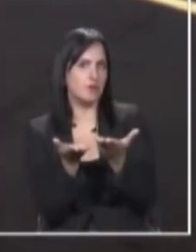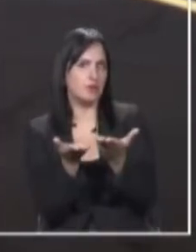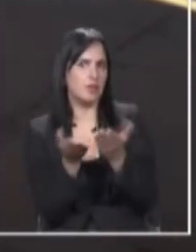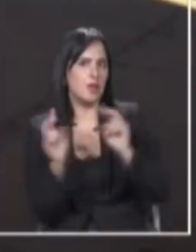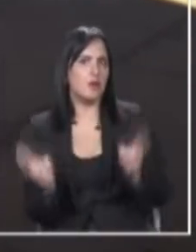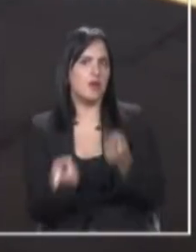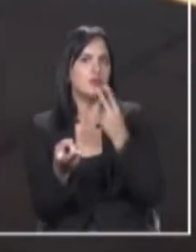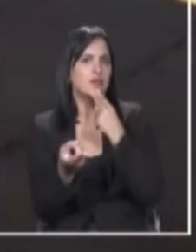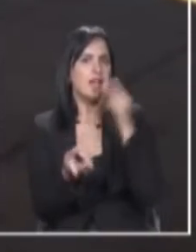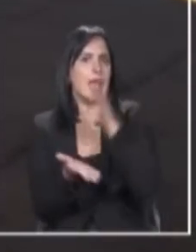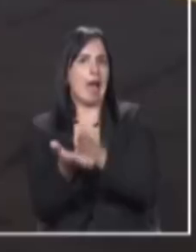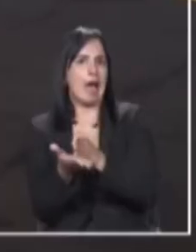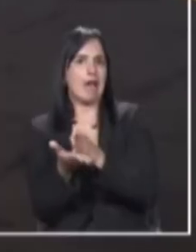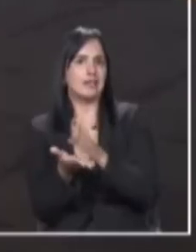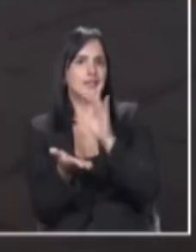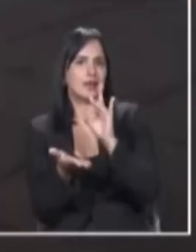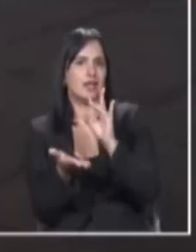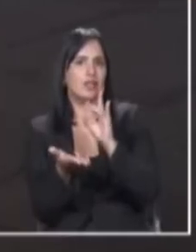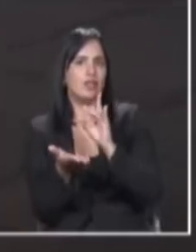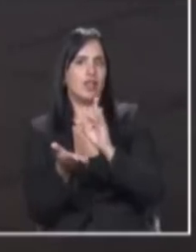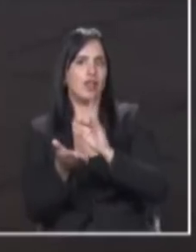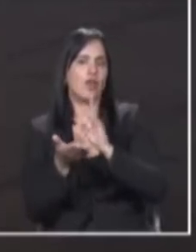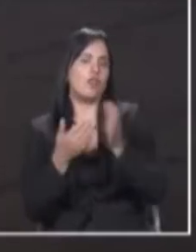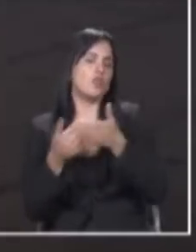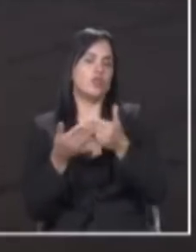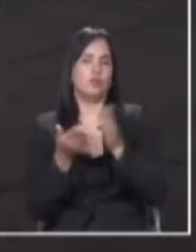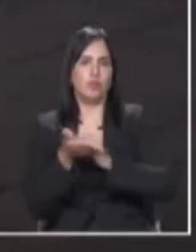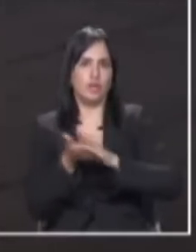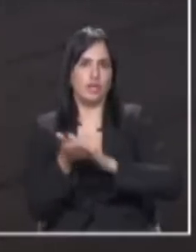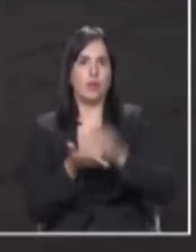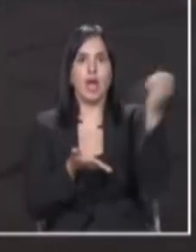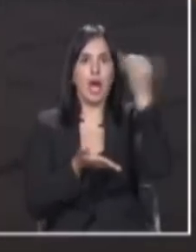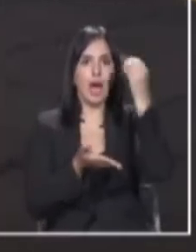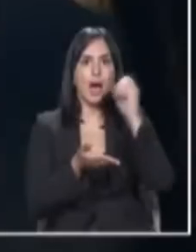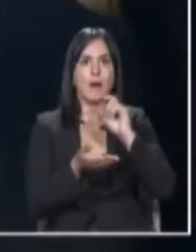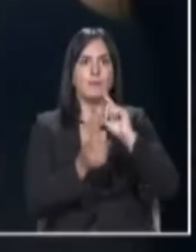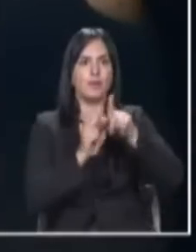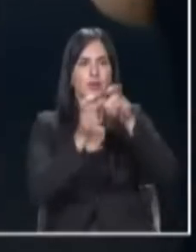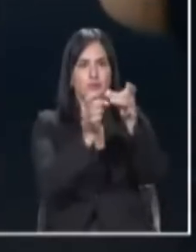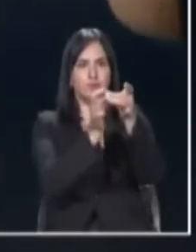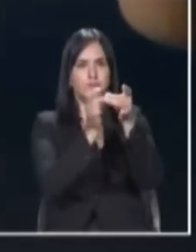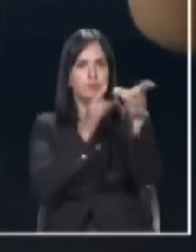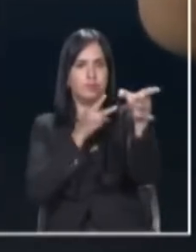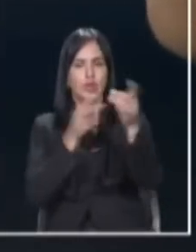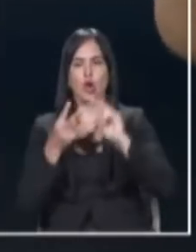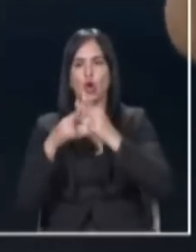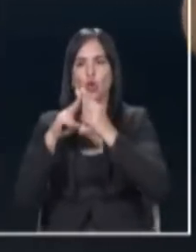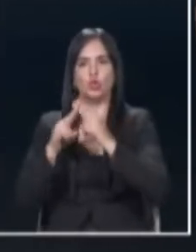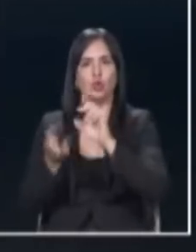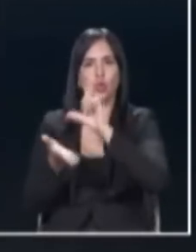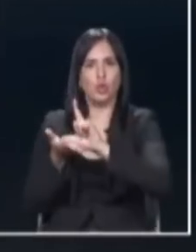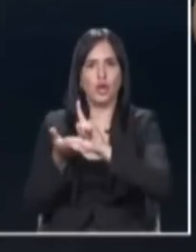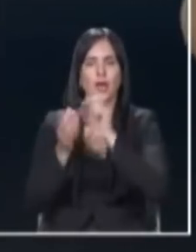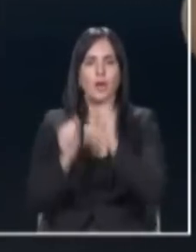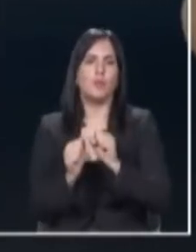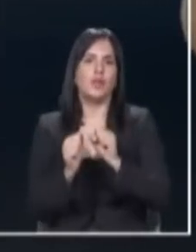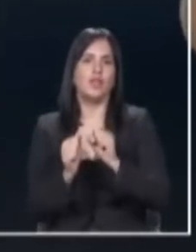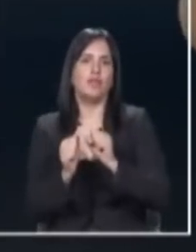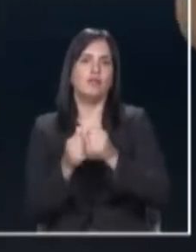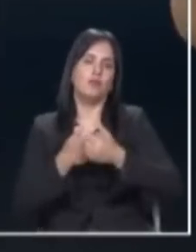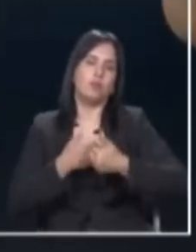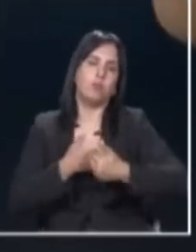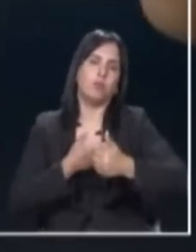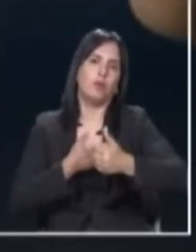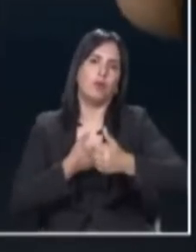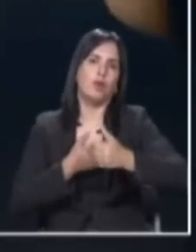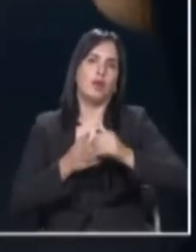for example learning how to hunt or build shelters could increase in individual's chances of surviving long enough to reproduce and